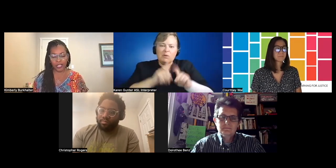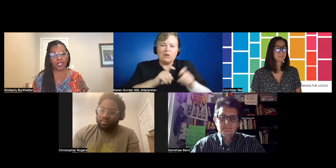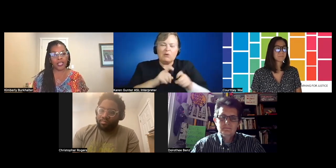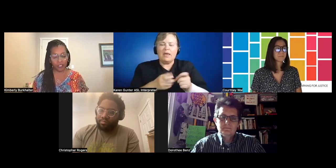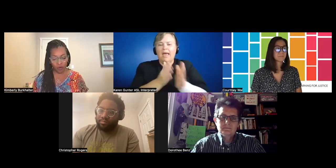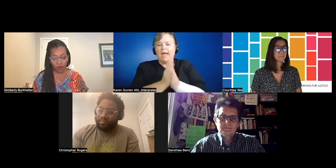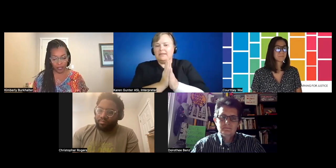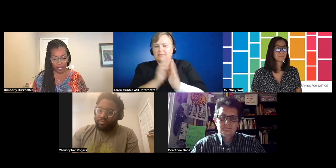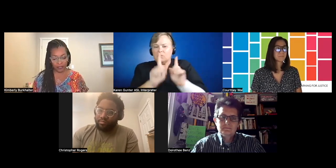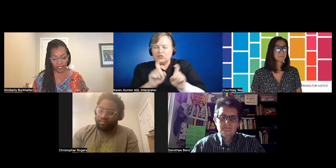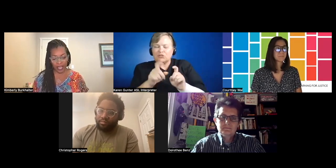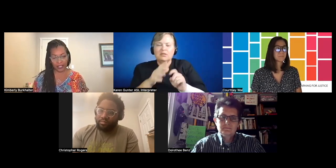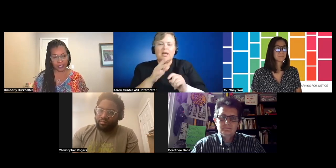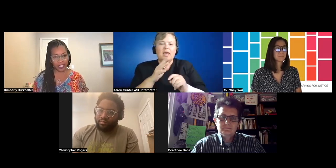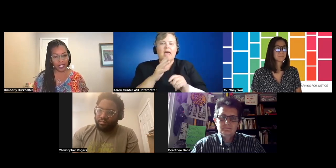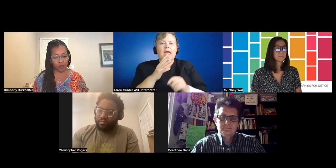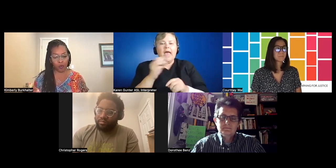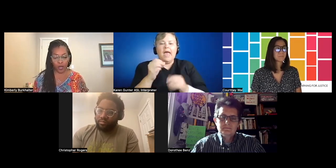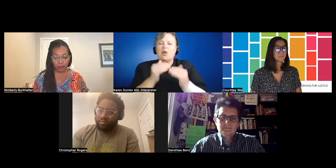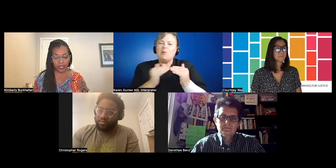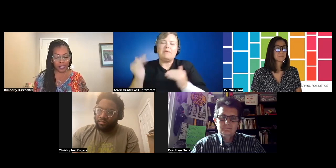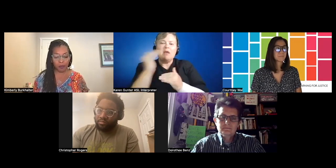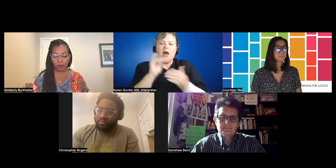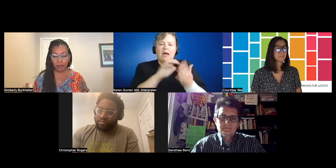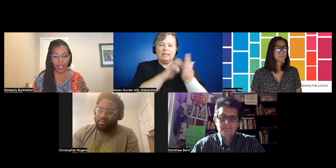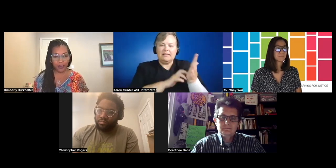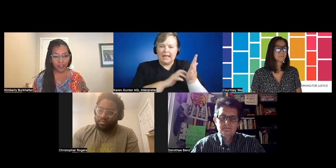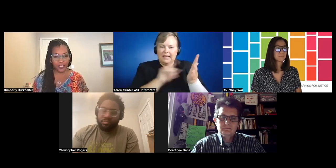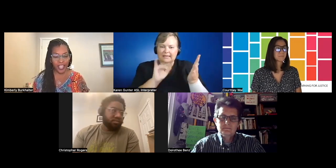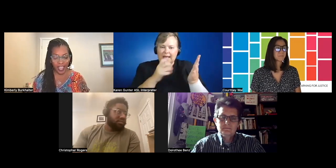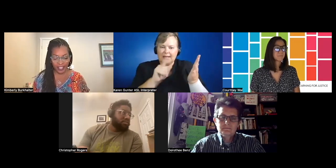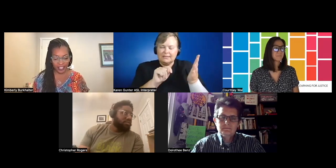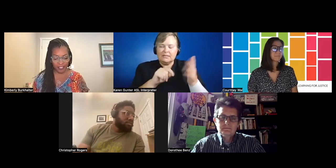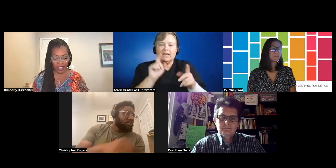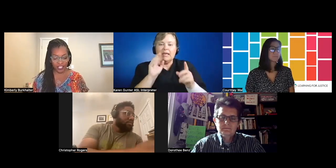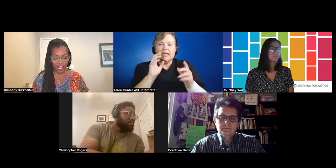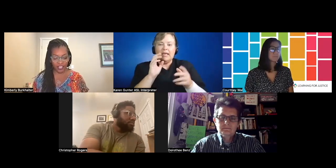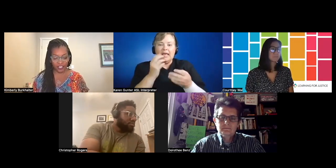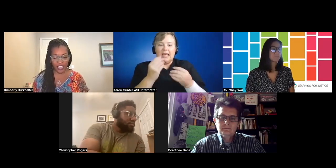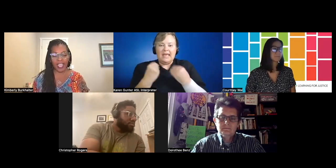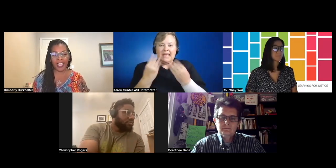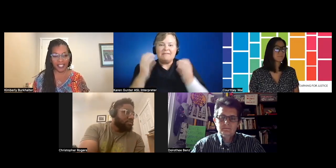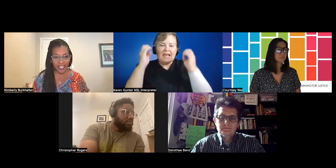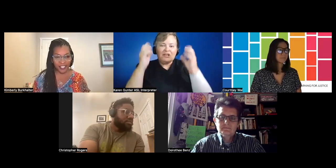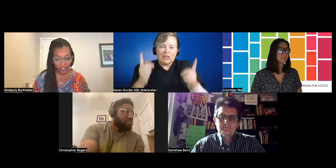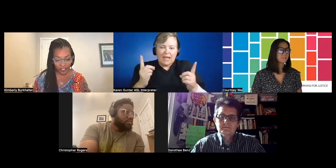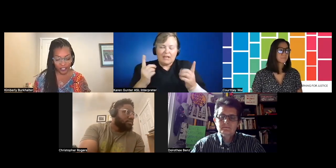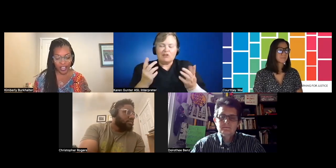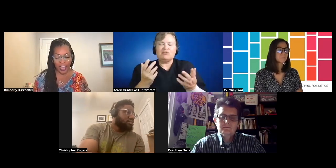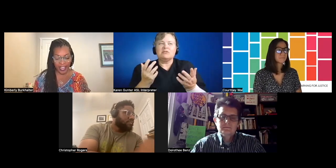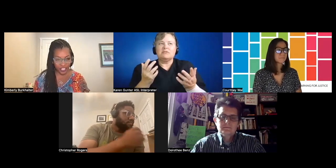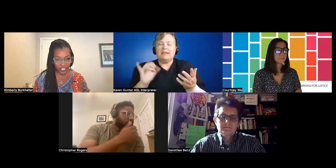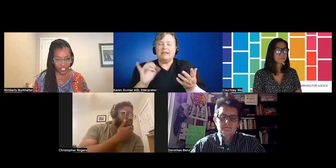questions, and going beyond the text. It equips, prepares, and it gives educators, as I said